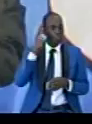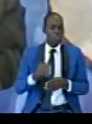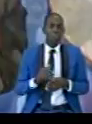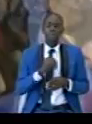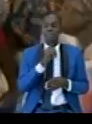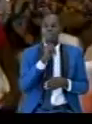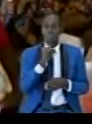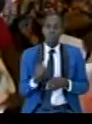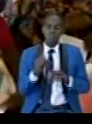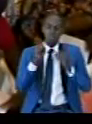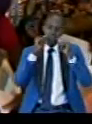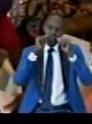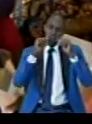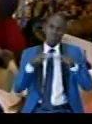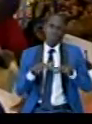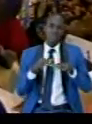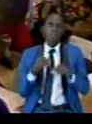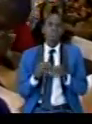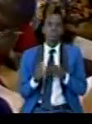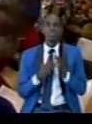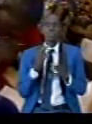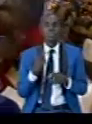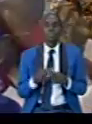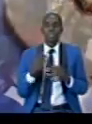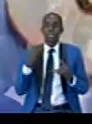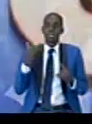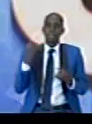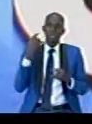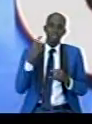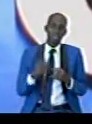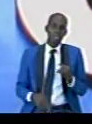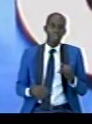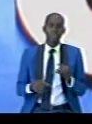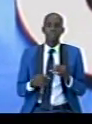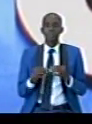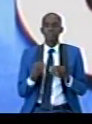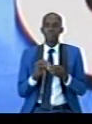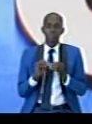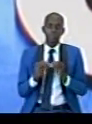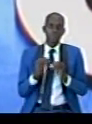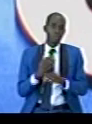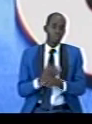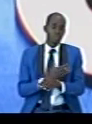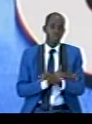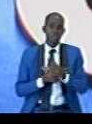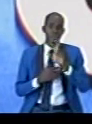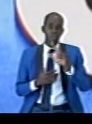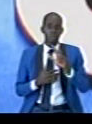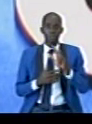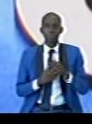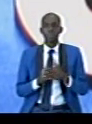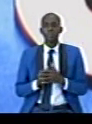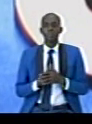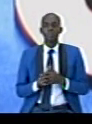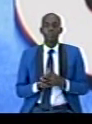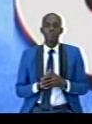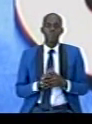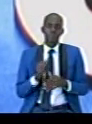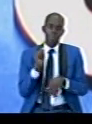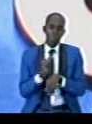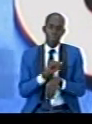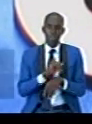faint. I'm coming to the last point here, number three here, walking for the